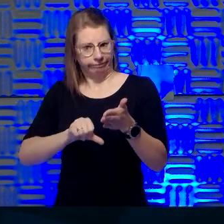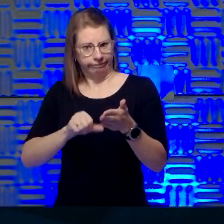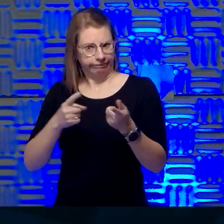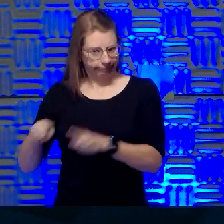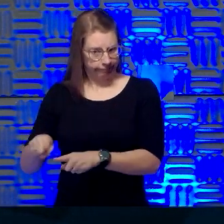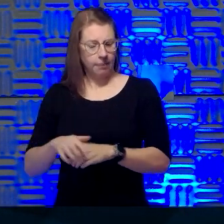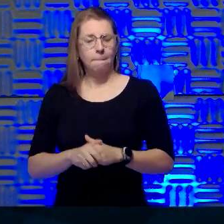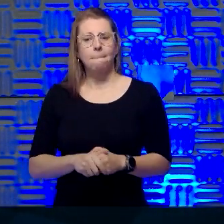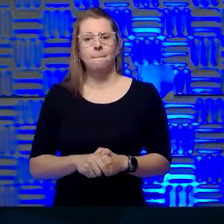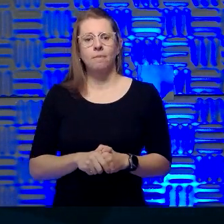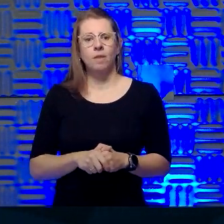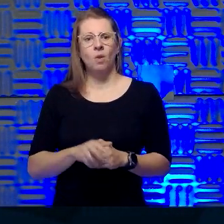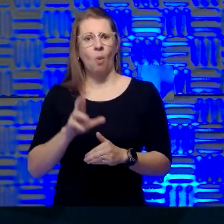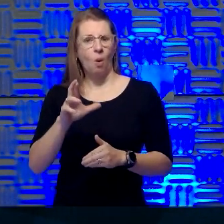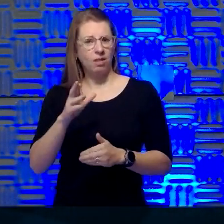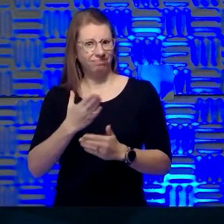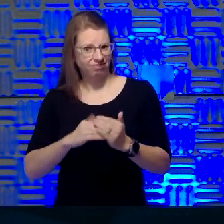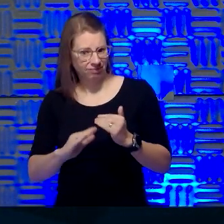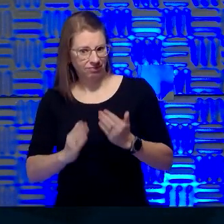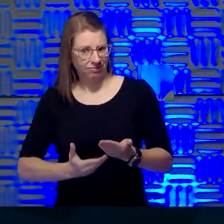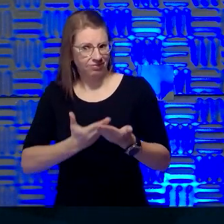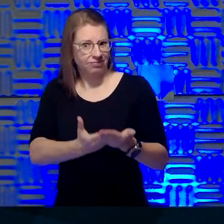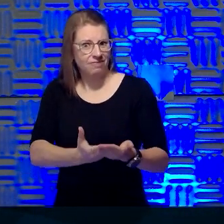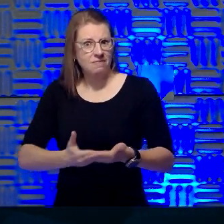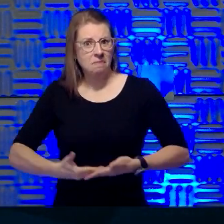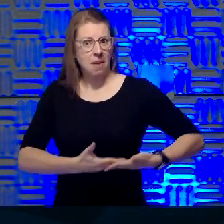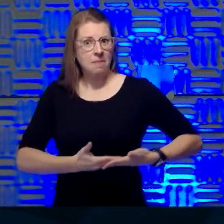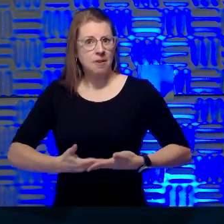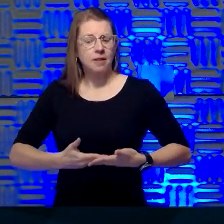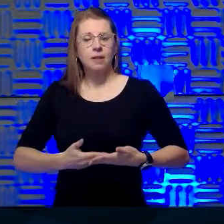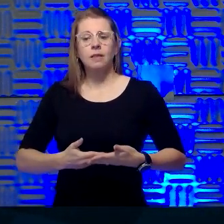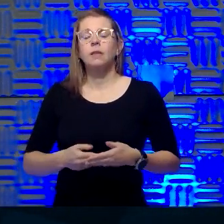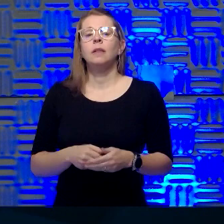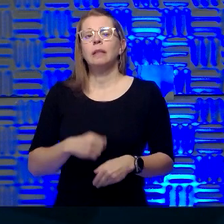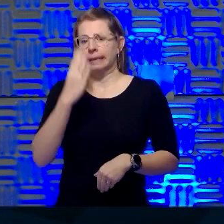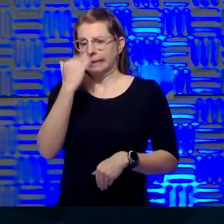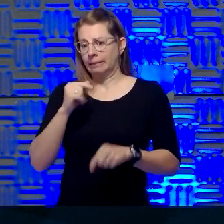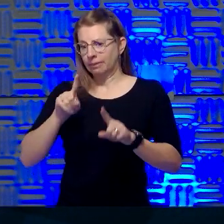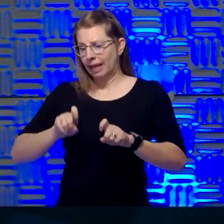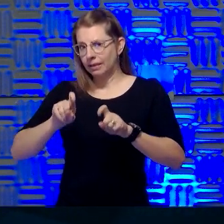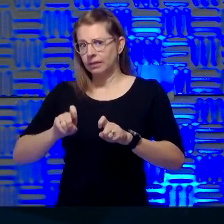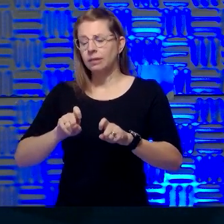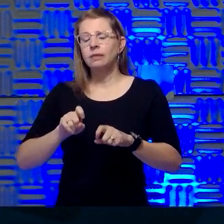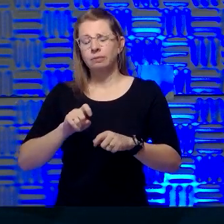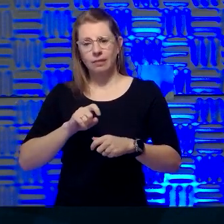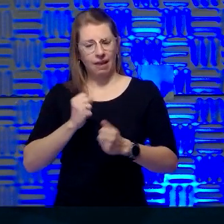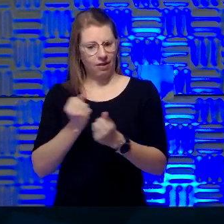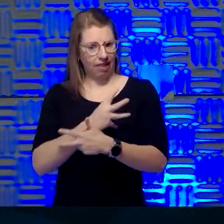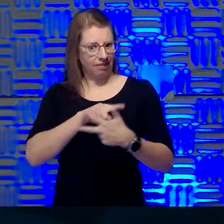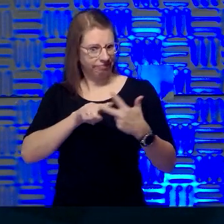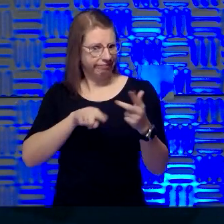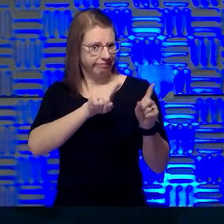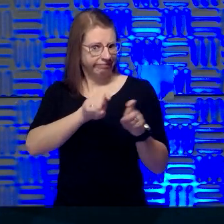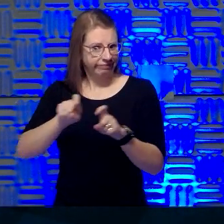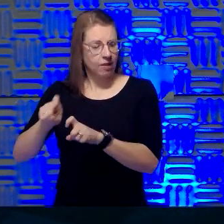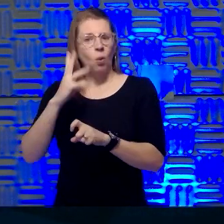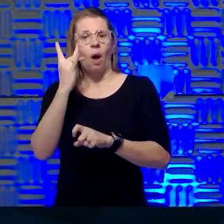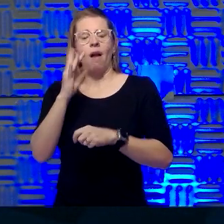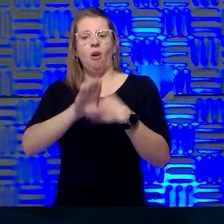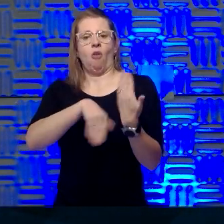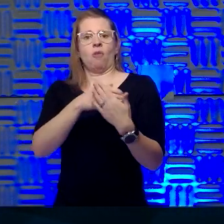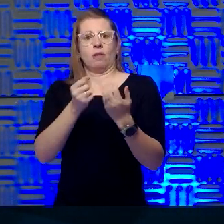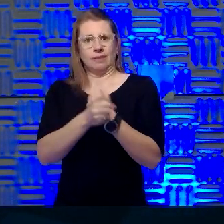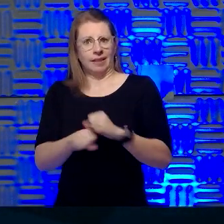operations, deliveries of babies, sleep tests. We're really going to our best effort to keep everyone safe in the hospital and outside